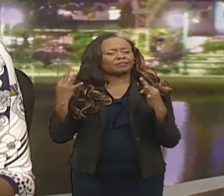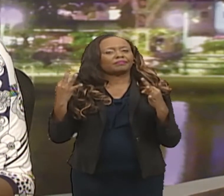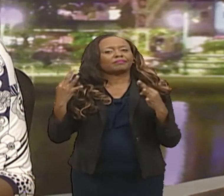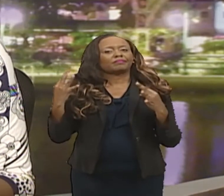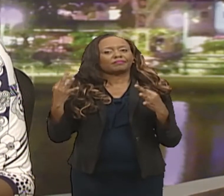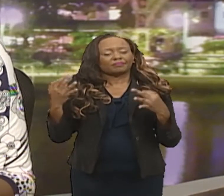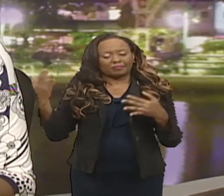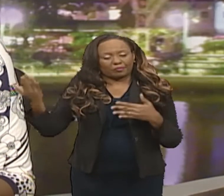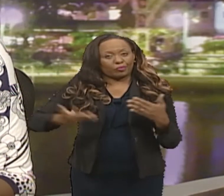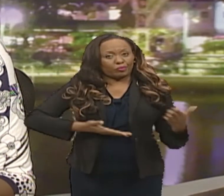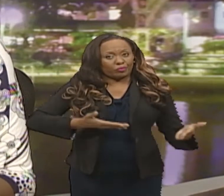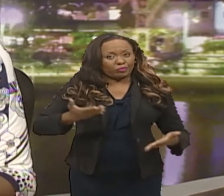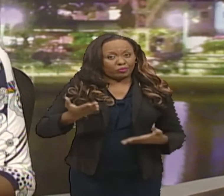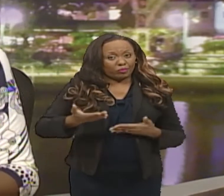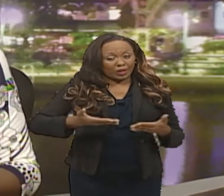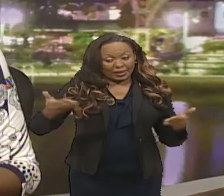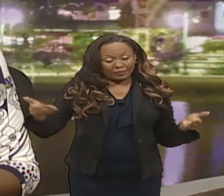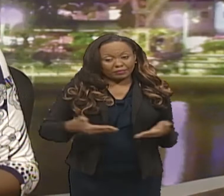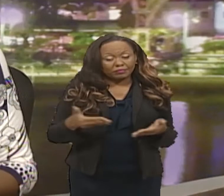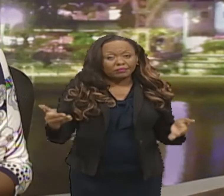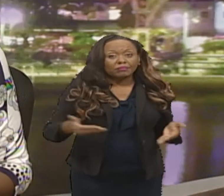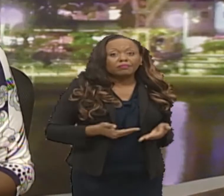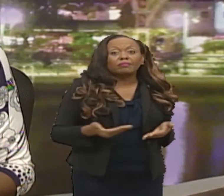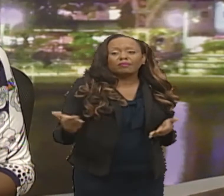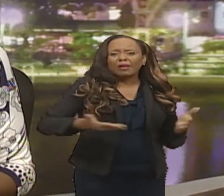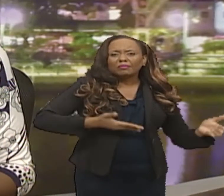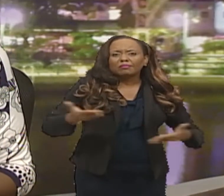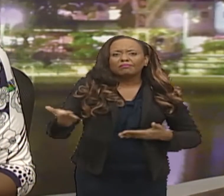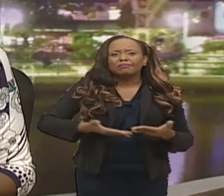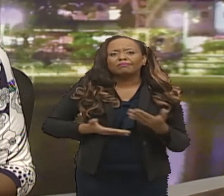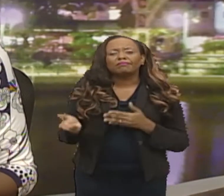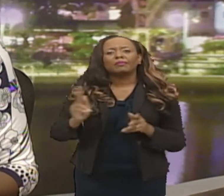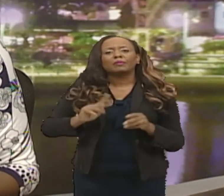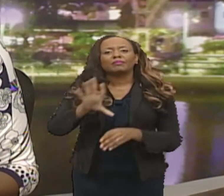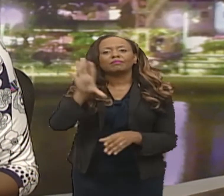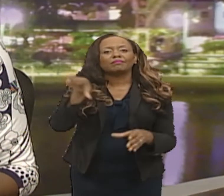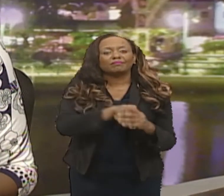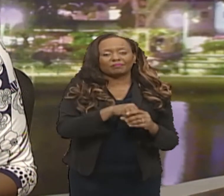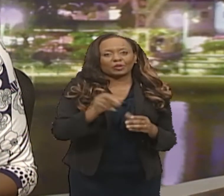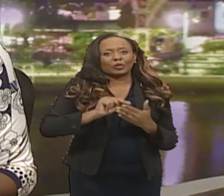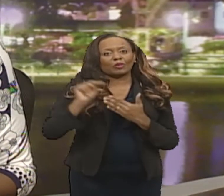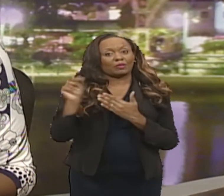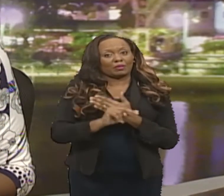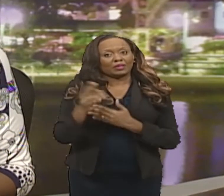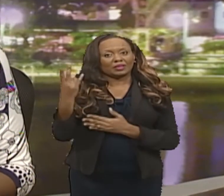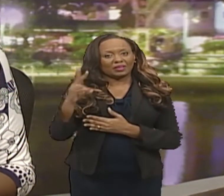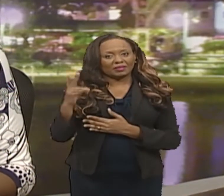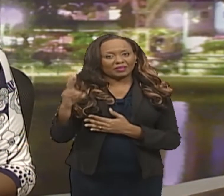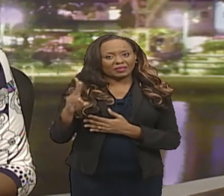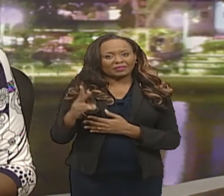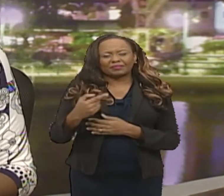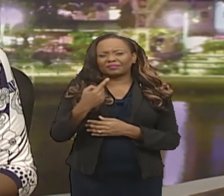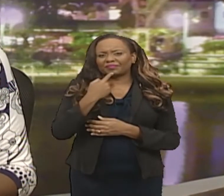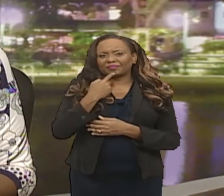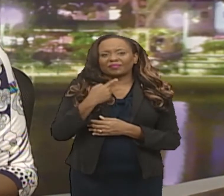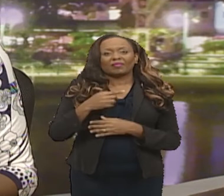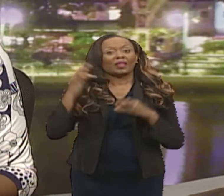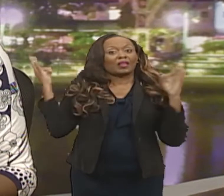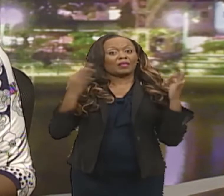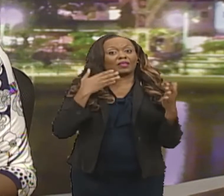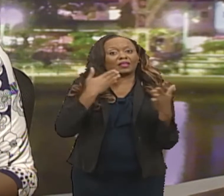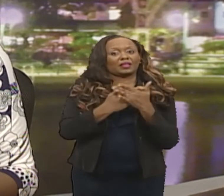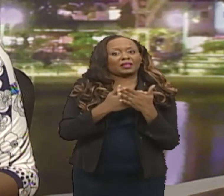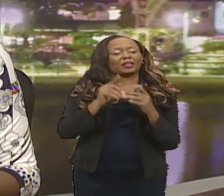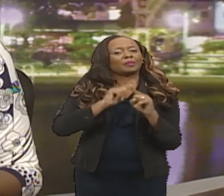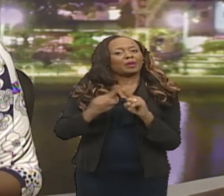open invitation to everyone to come out and take part on November 17th. The community activist says not only will the festival